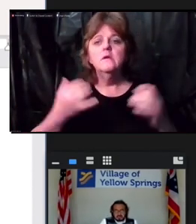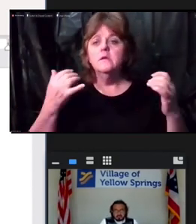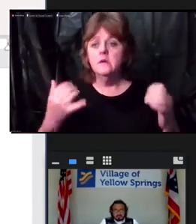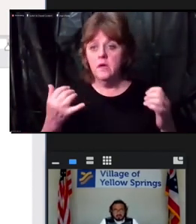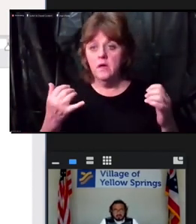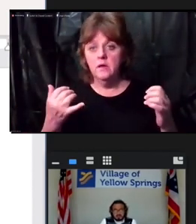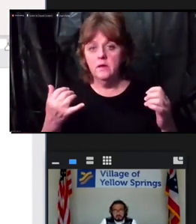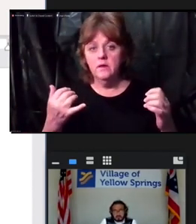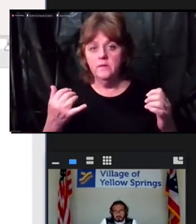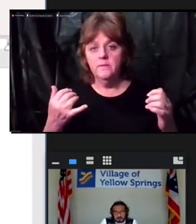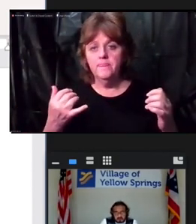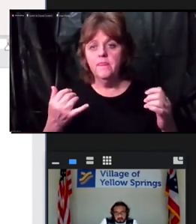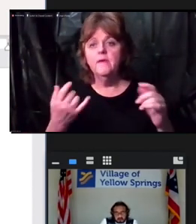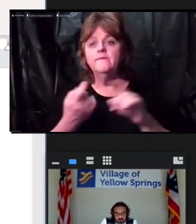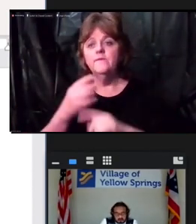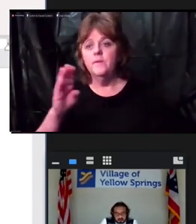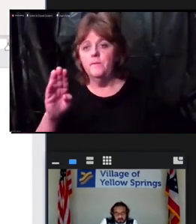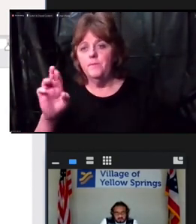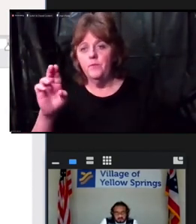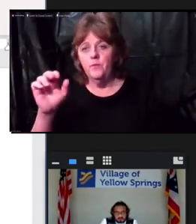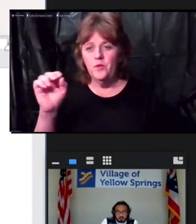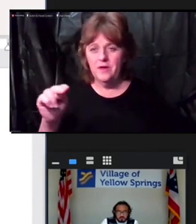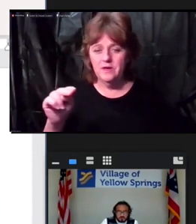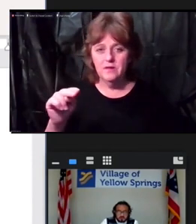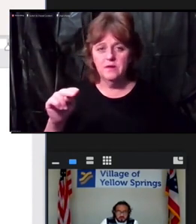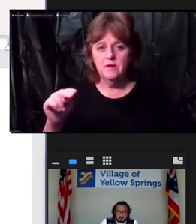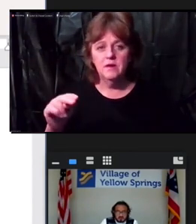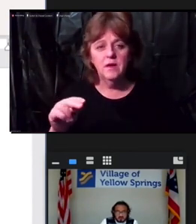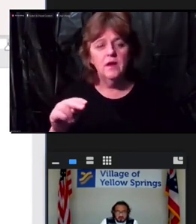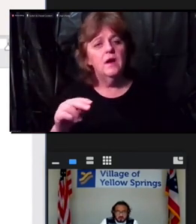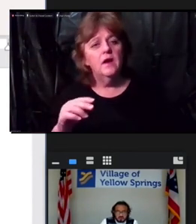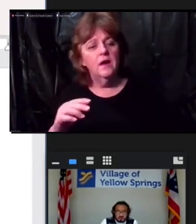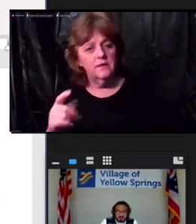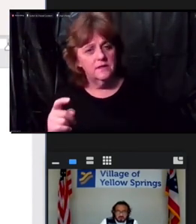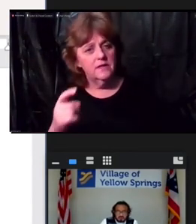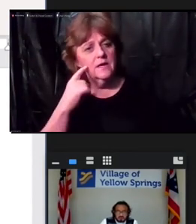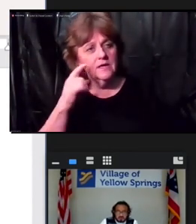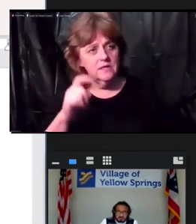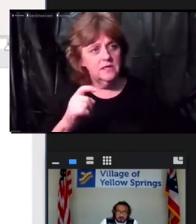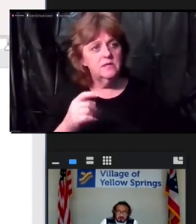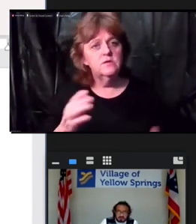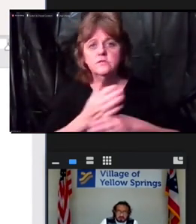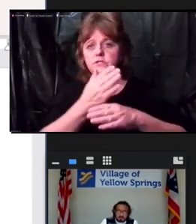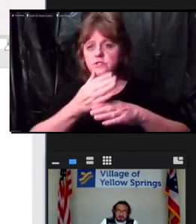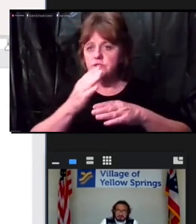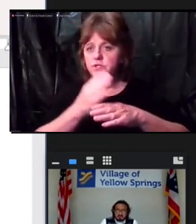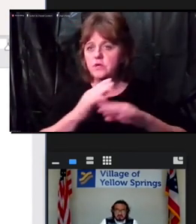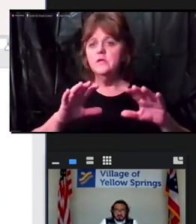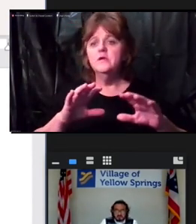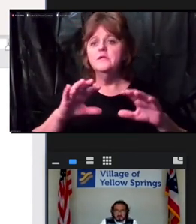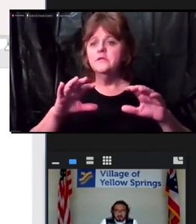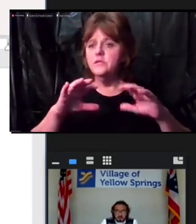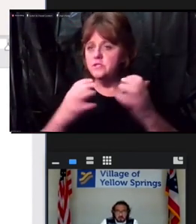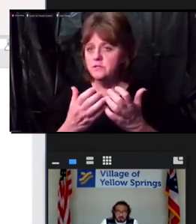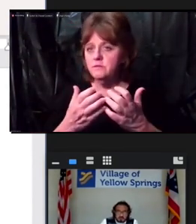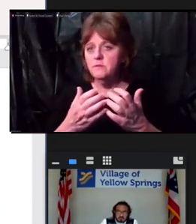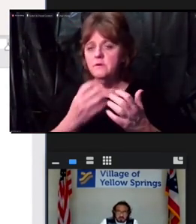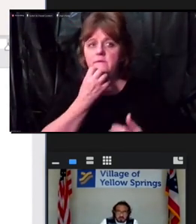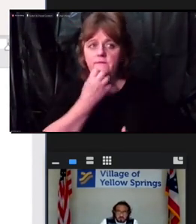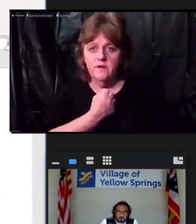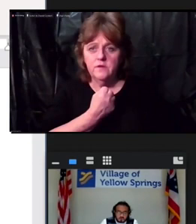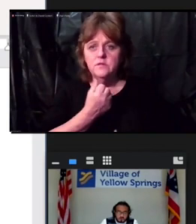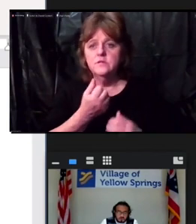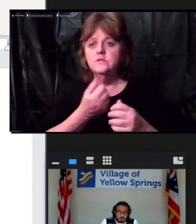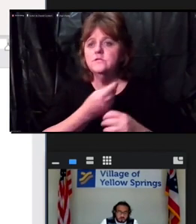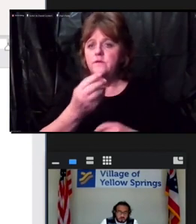This is the message from Brian. I feel I propose to share the core village team values adopted several years ago.